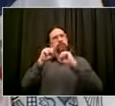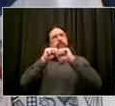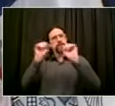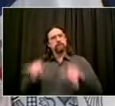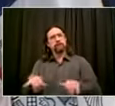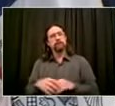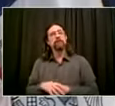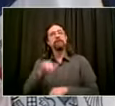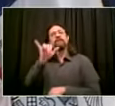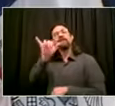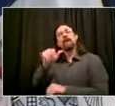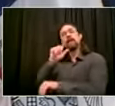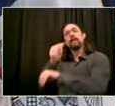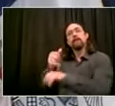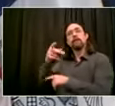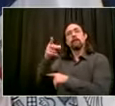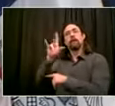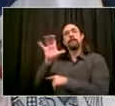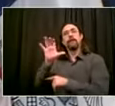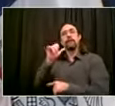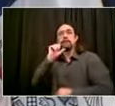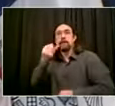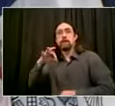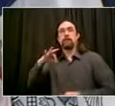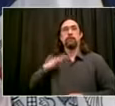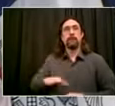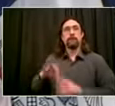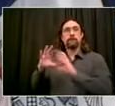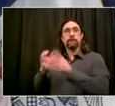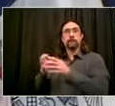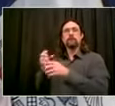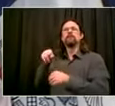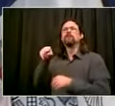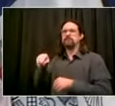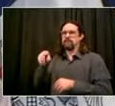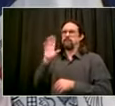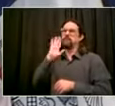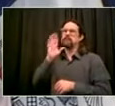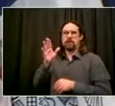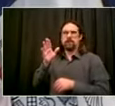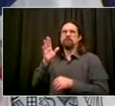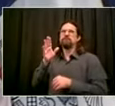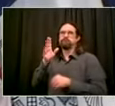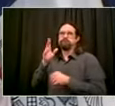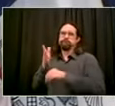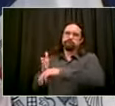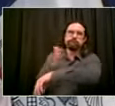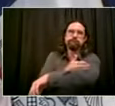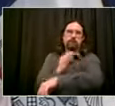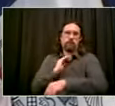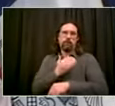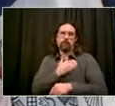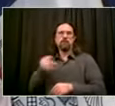bus service, safer school bus service, less disruption, and ultimately will save us money. So I think it's a very